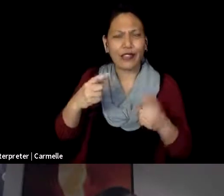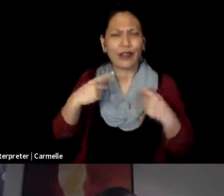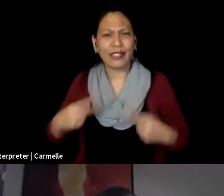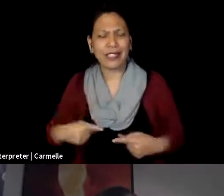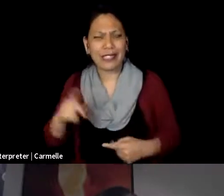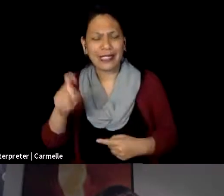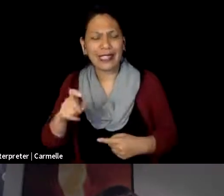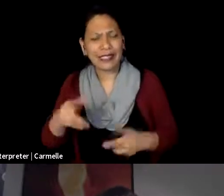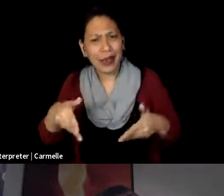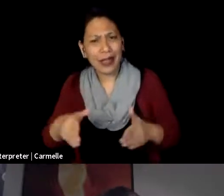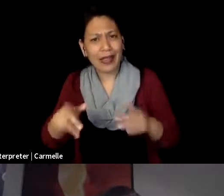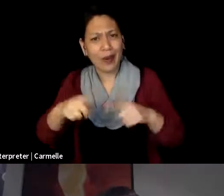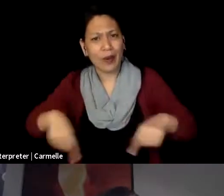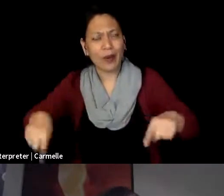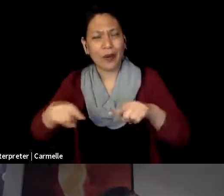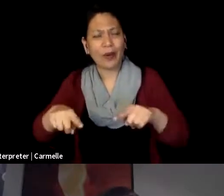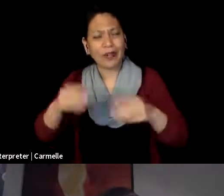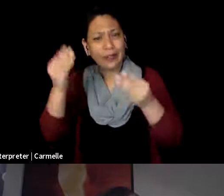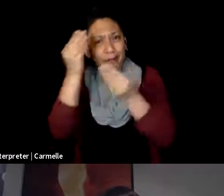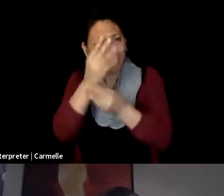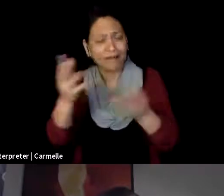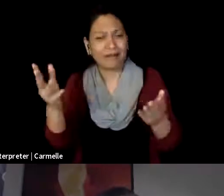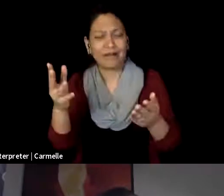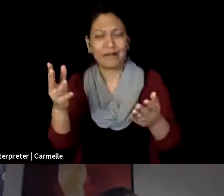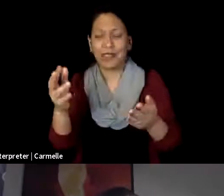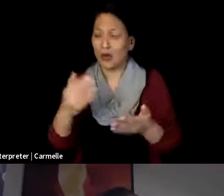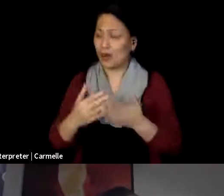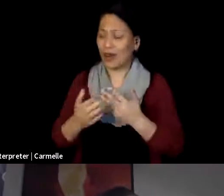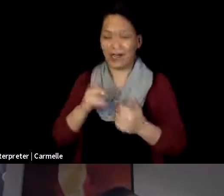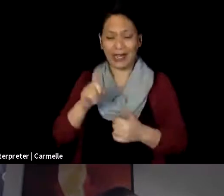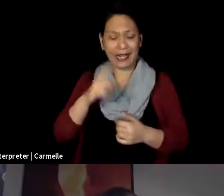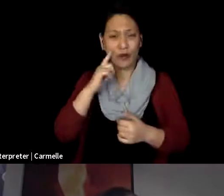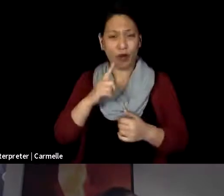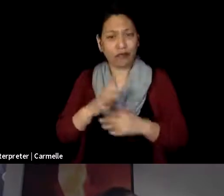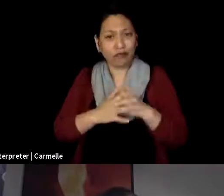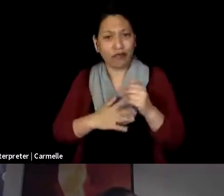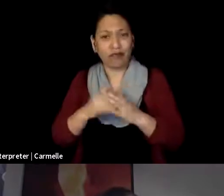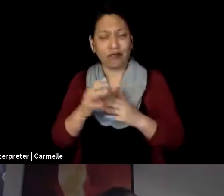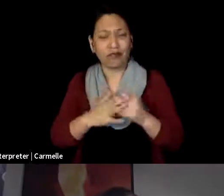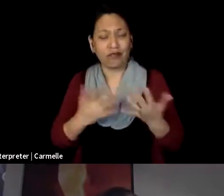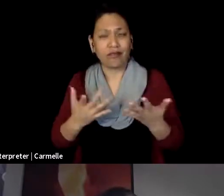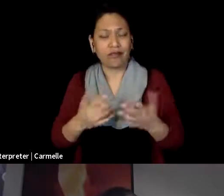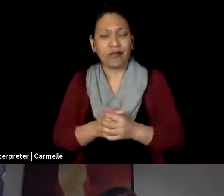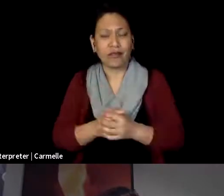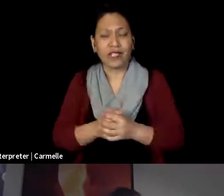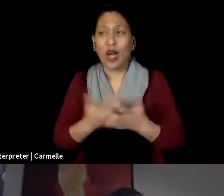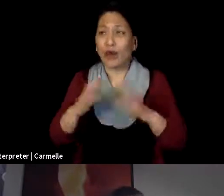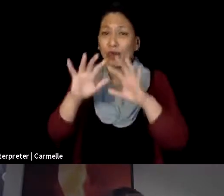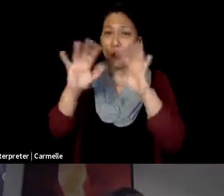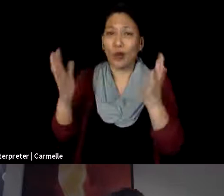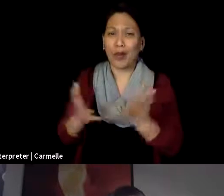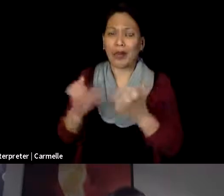know, anything that we might need to make ourselves more comfortable. I feel like the world makes us uncomfortable enough. Why can't